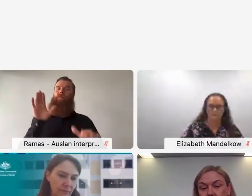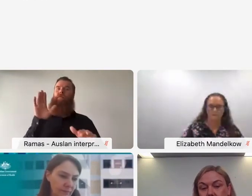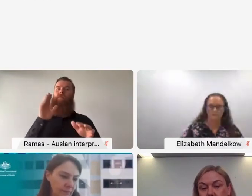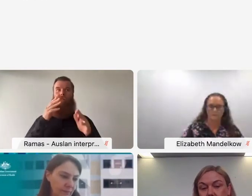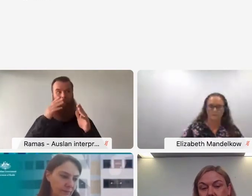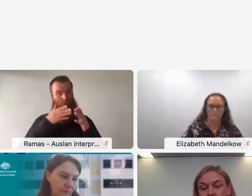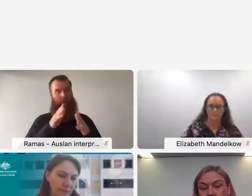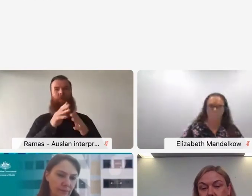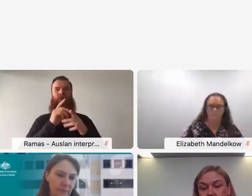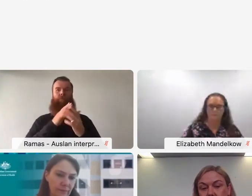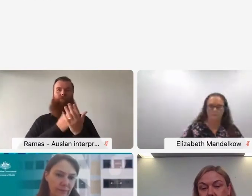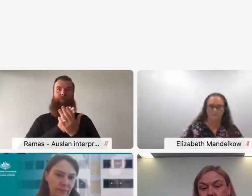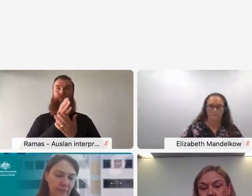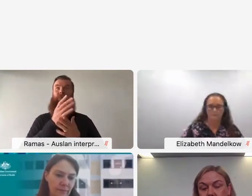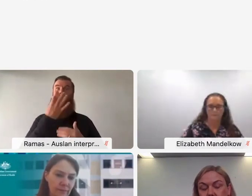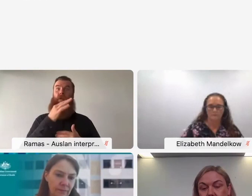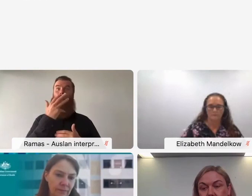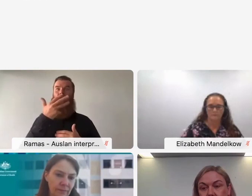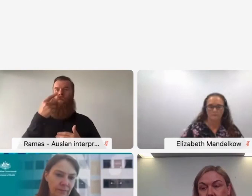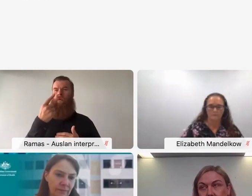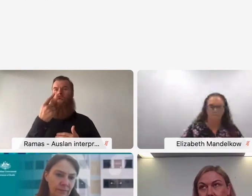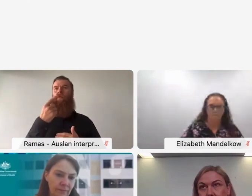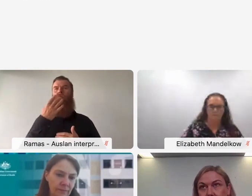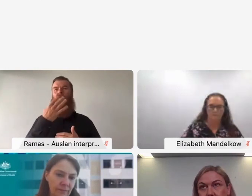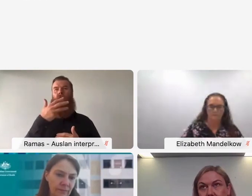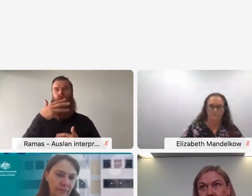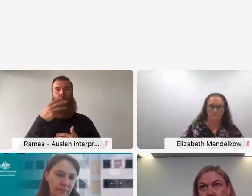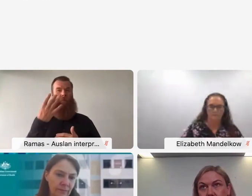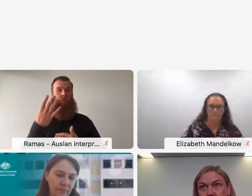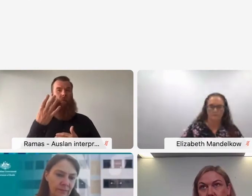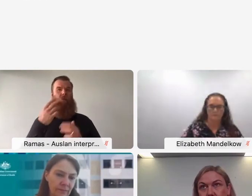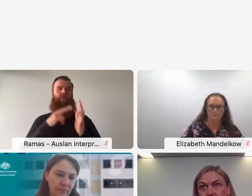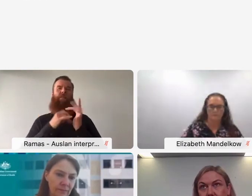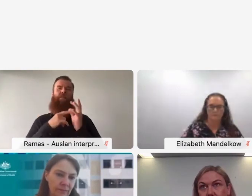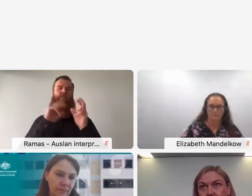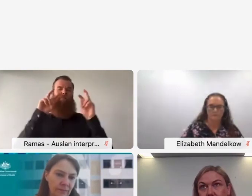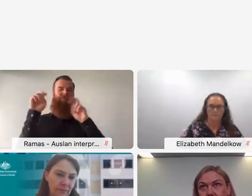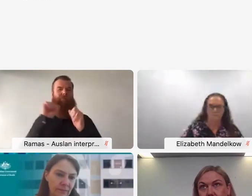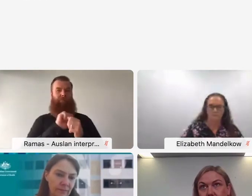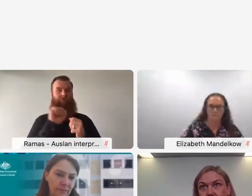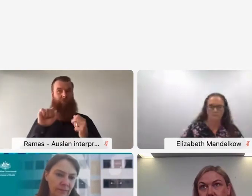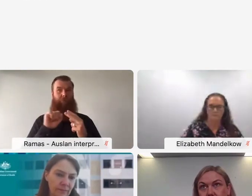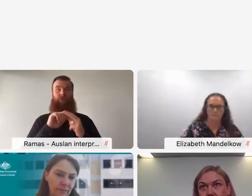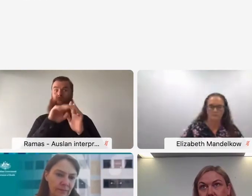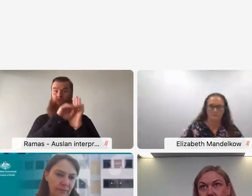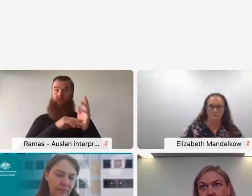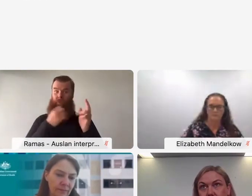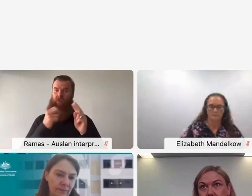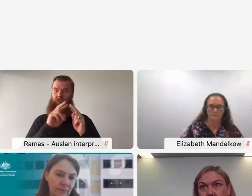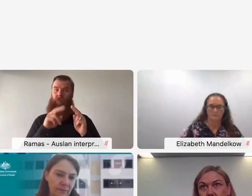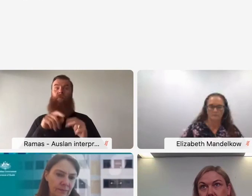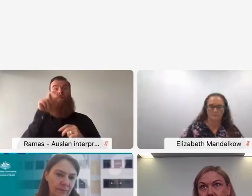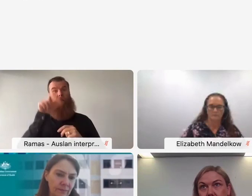and the 494. And one of the conditions attached to that visa is that the person must stay